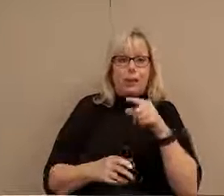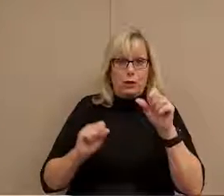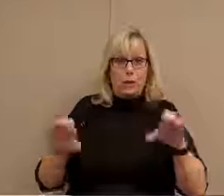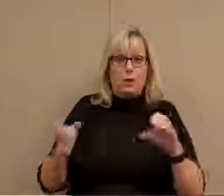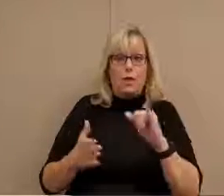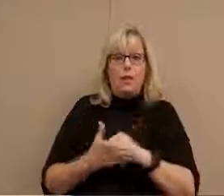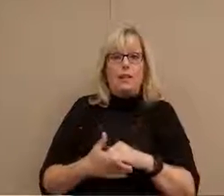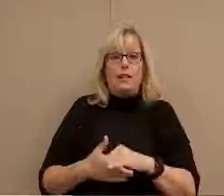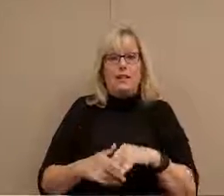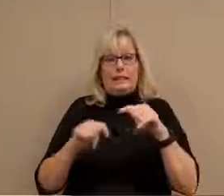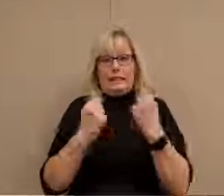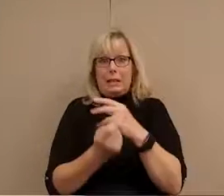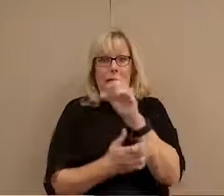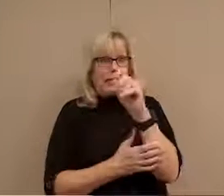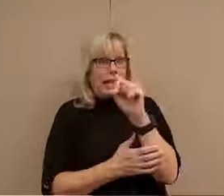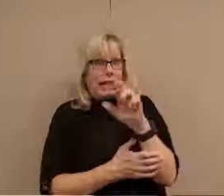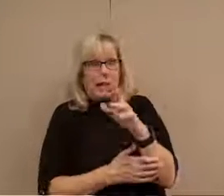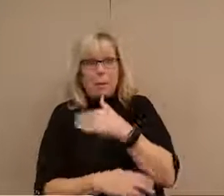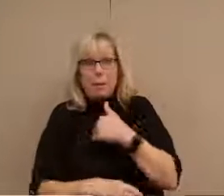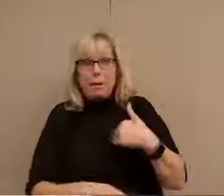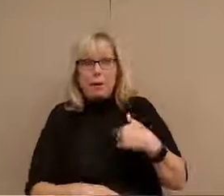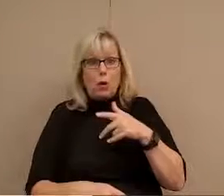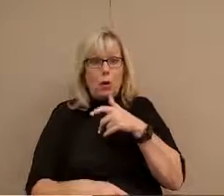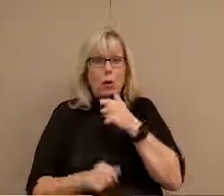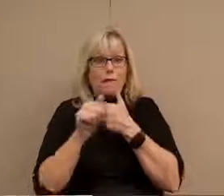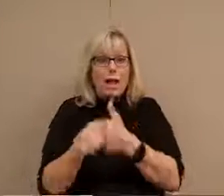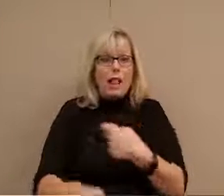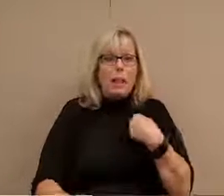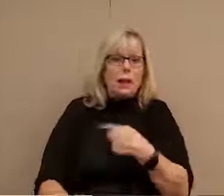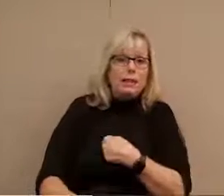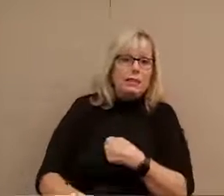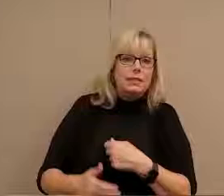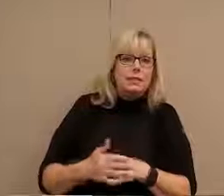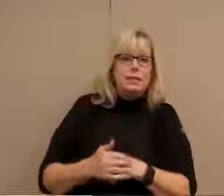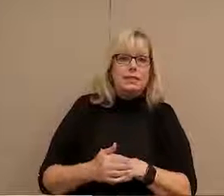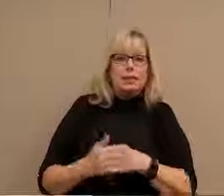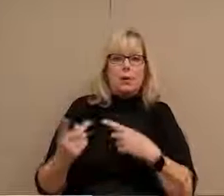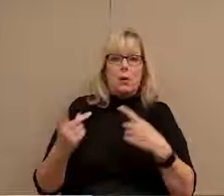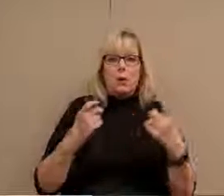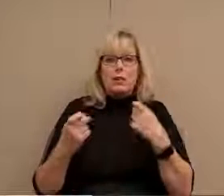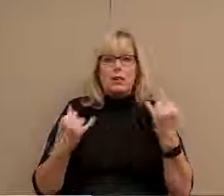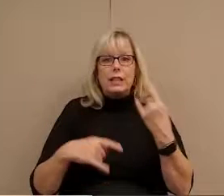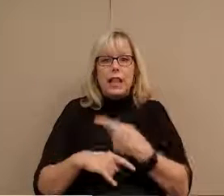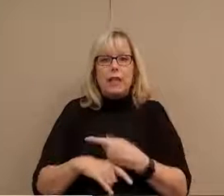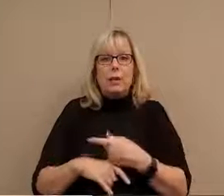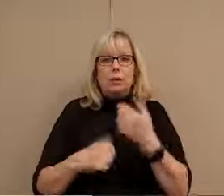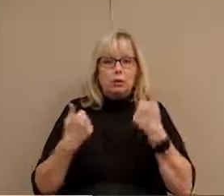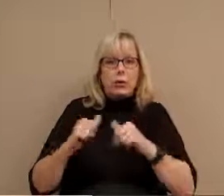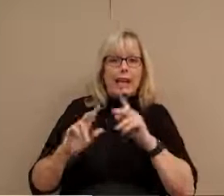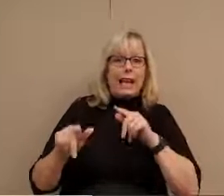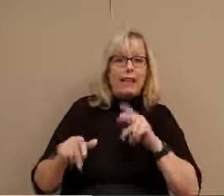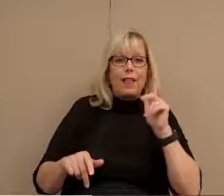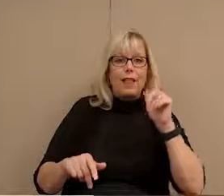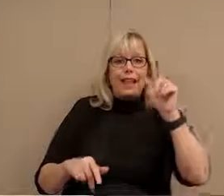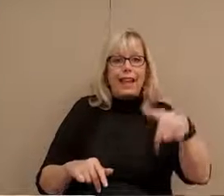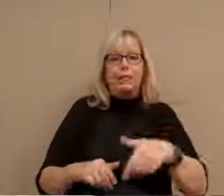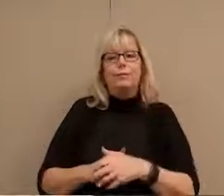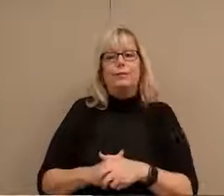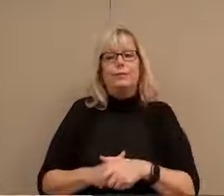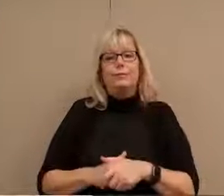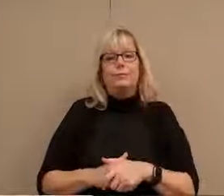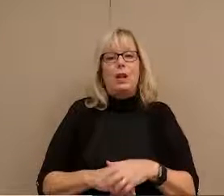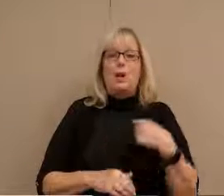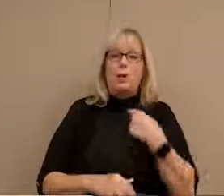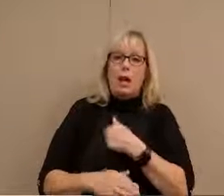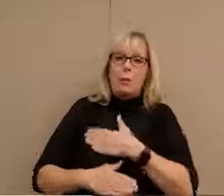that. And Team St. Clair members, those of you who follow us, there's some questions on here today. We'll try to answer them later on this evening. But